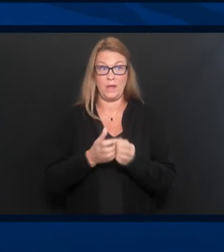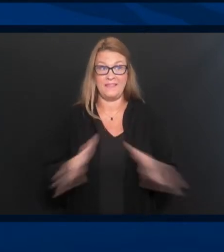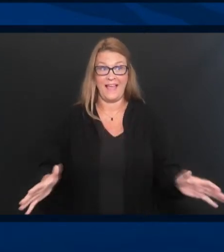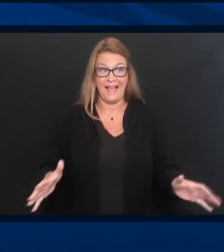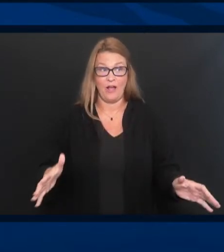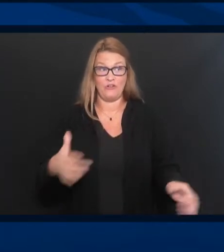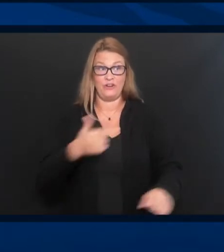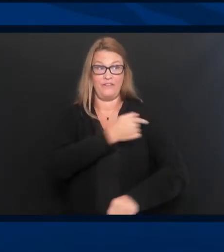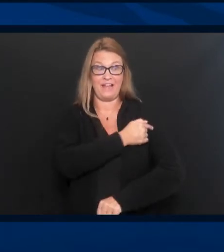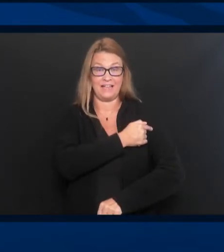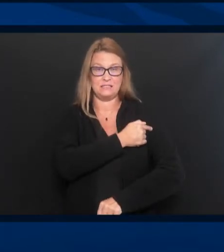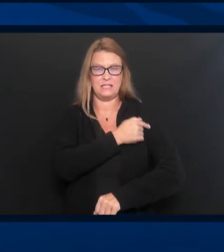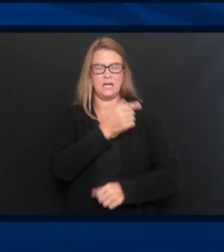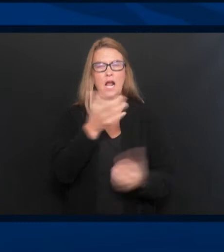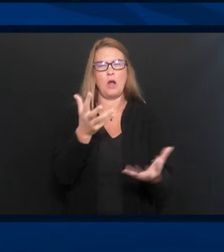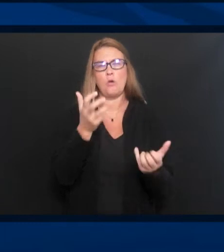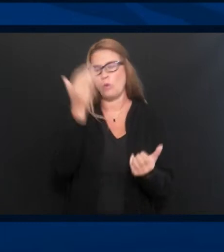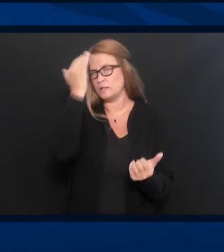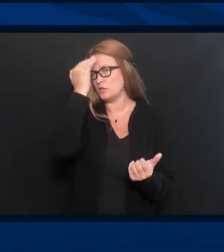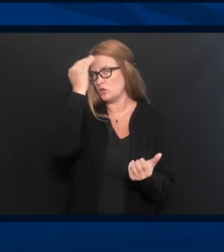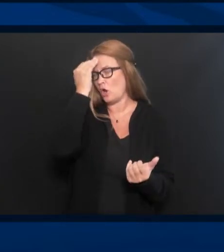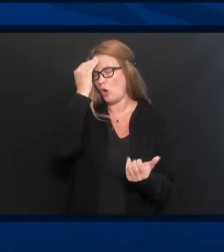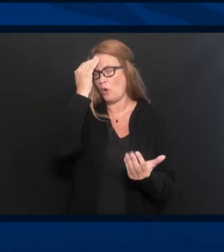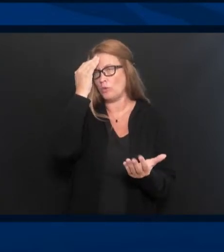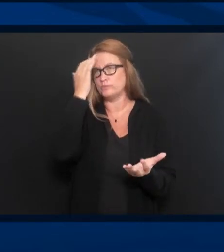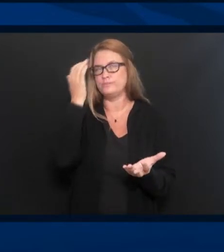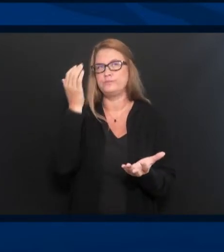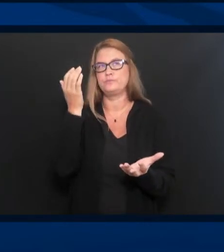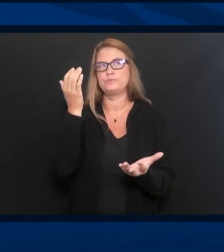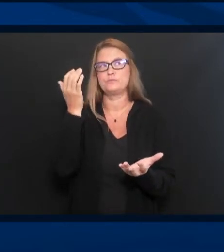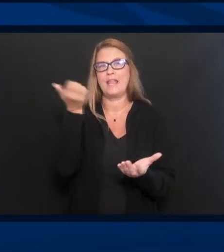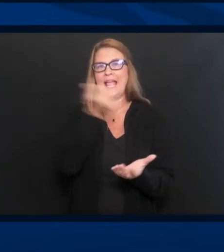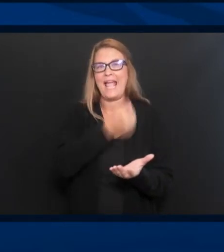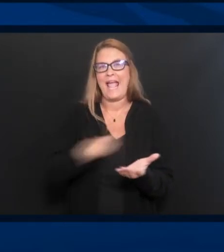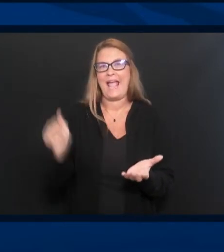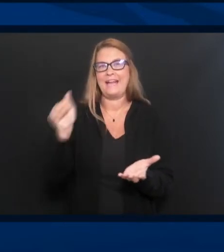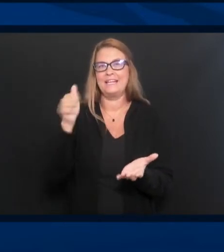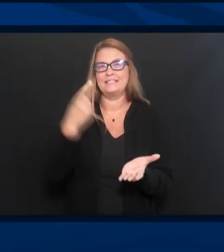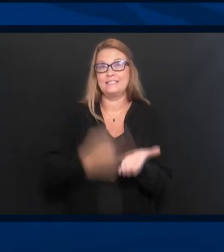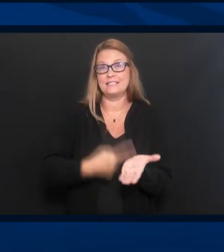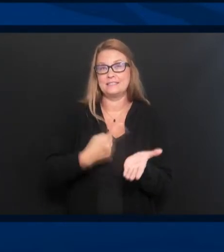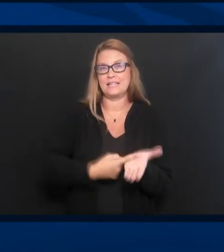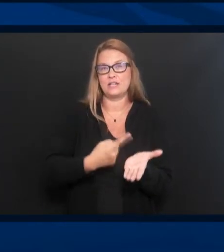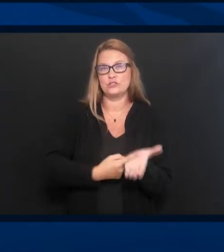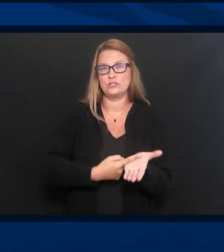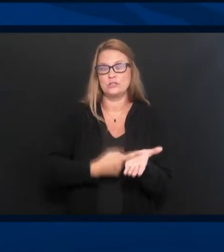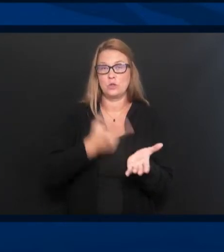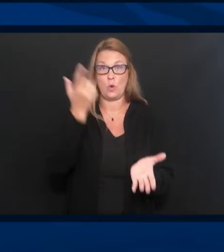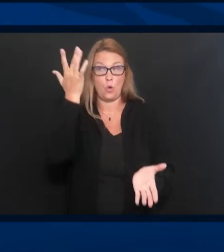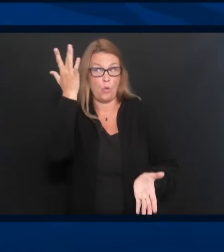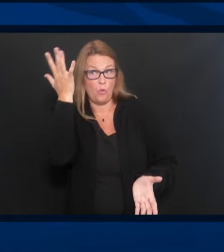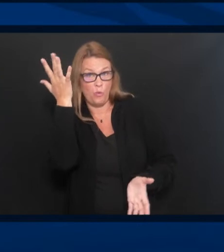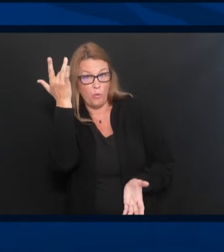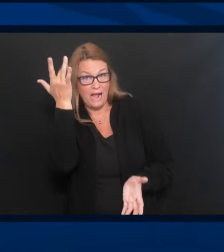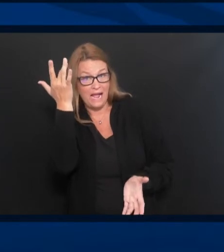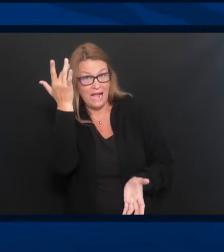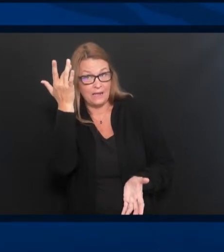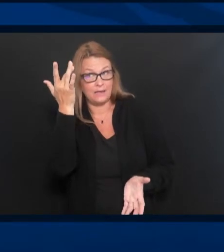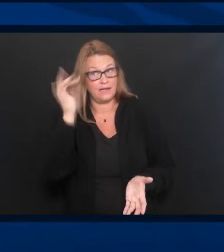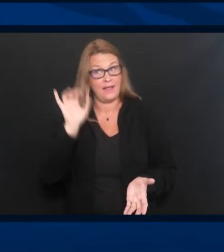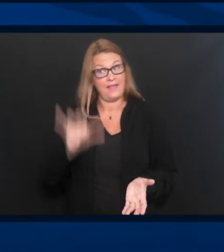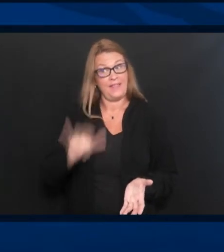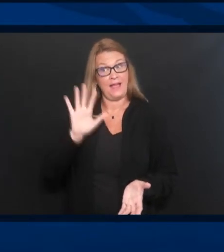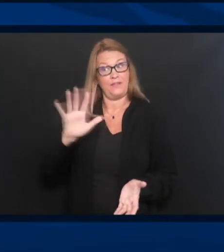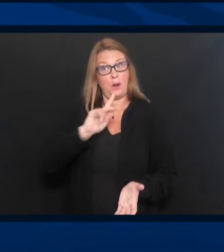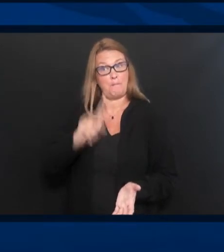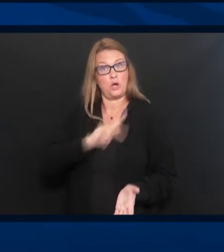I'd like to know if there has ever been a discussion as to why that is, if it is all personal preference, because